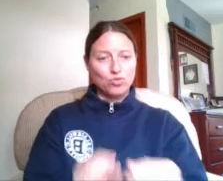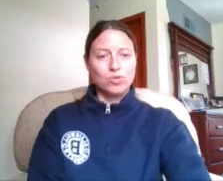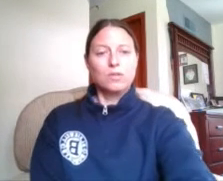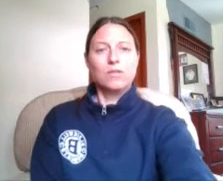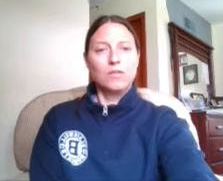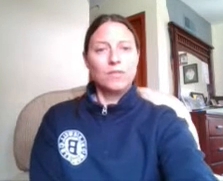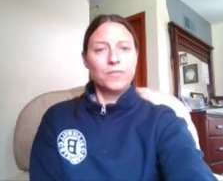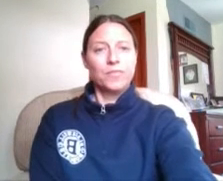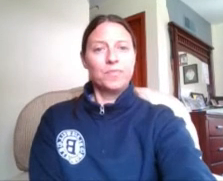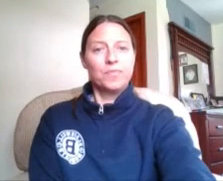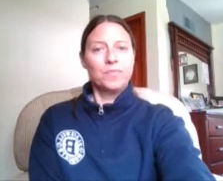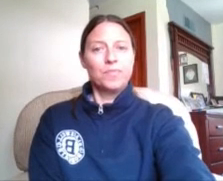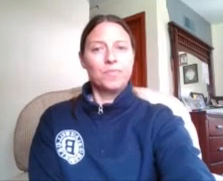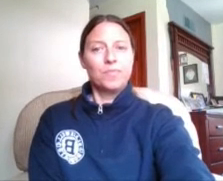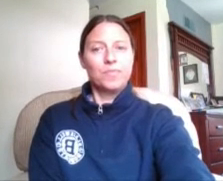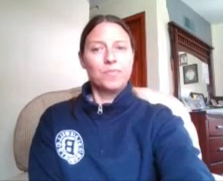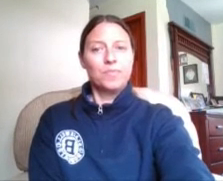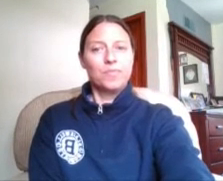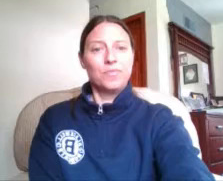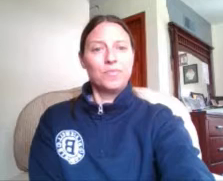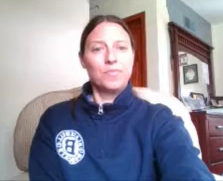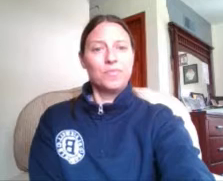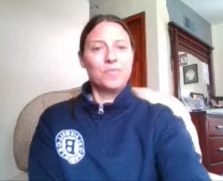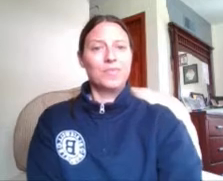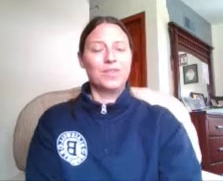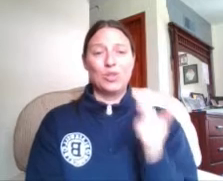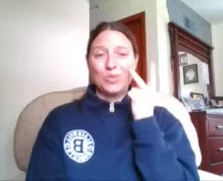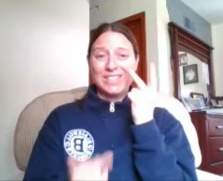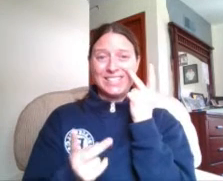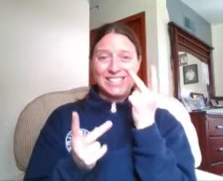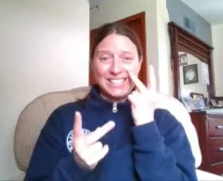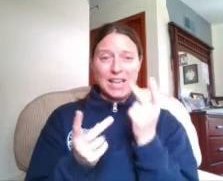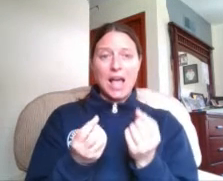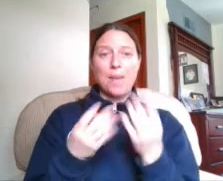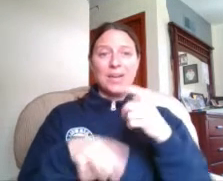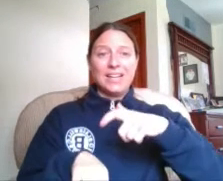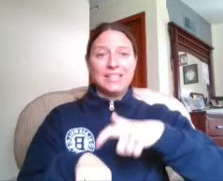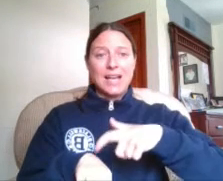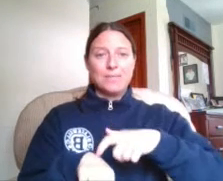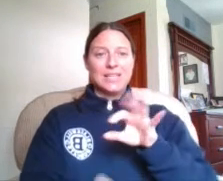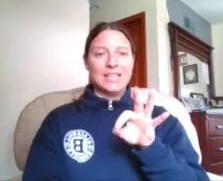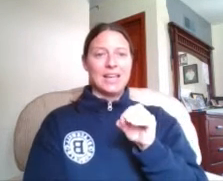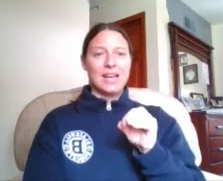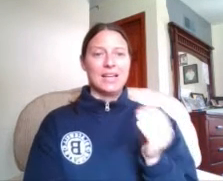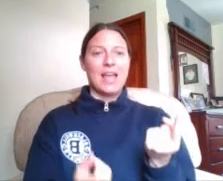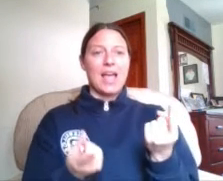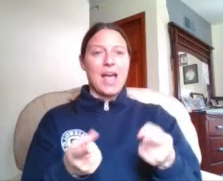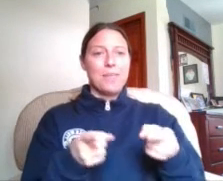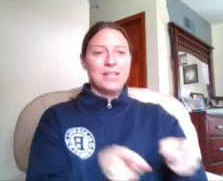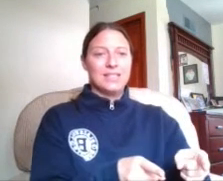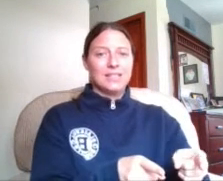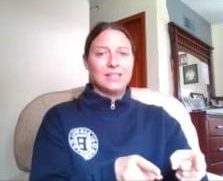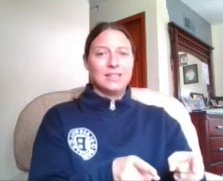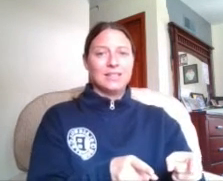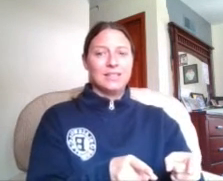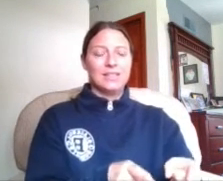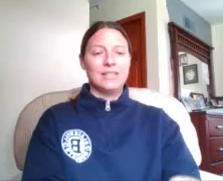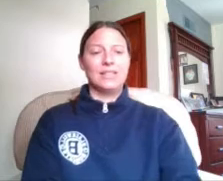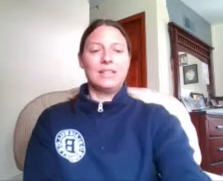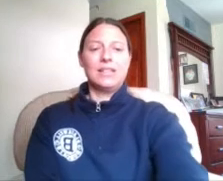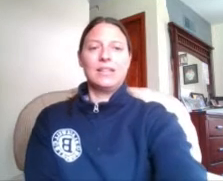and then you're going to see how many times 90 occurred, and it